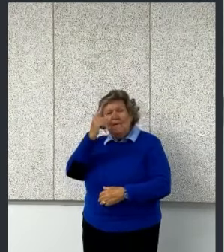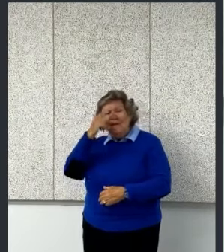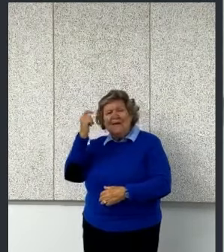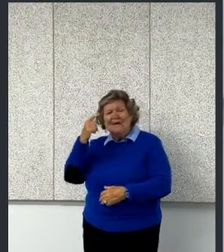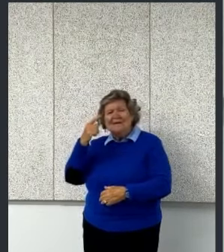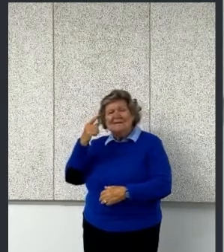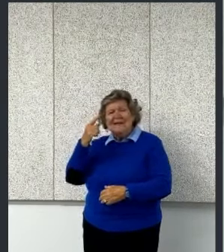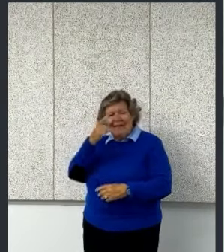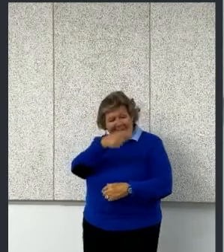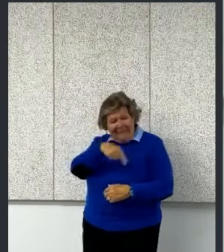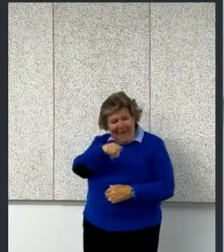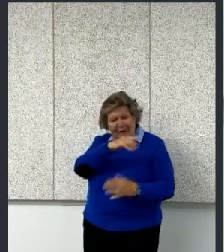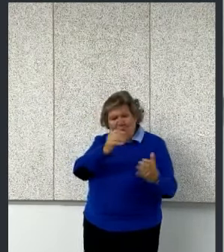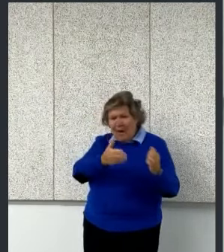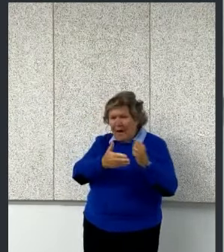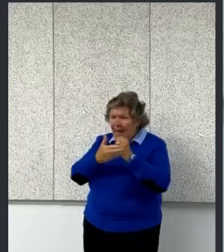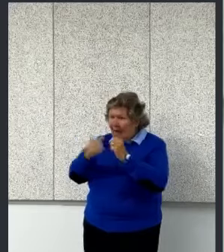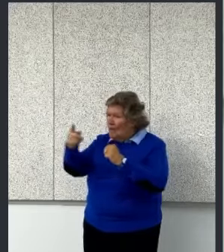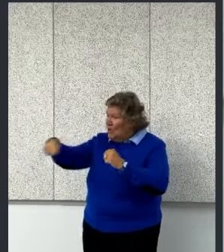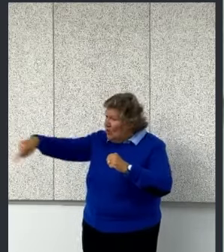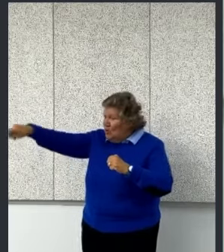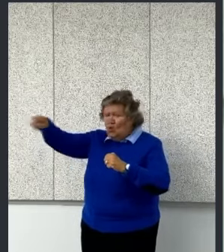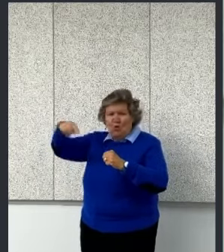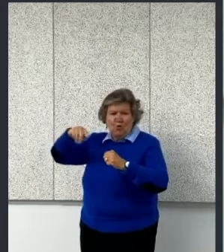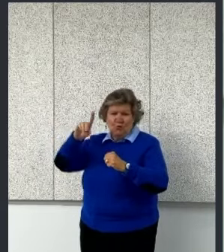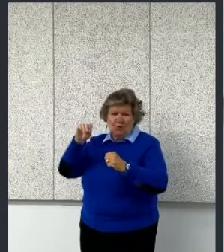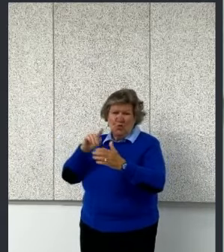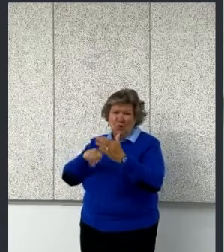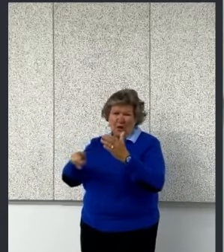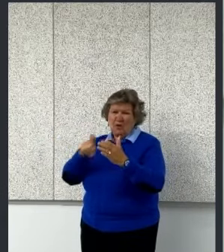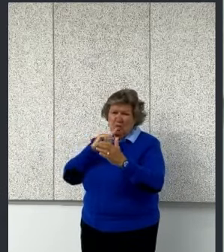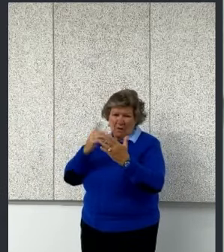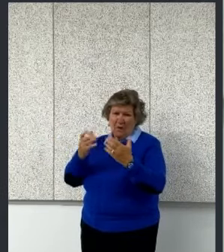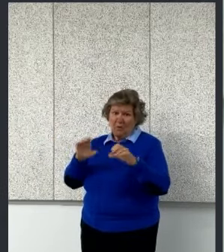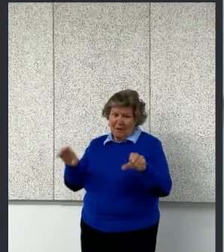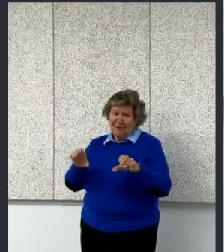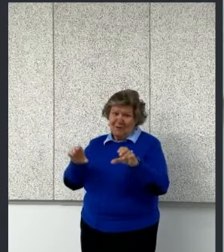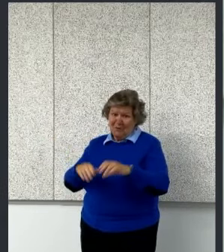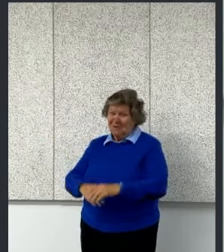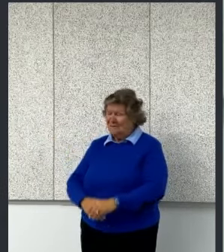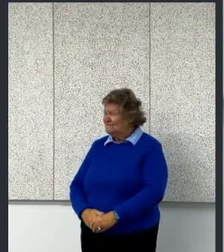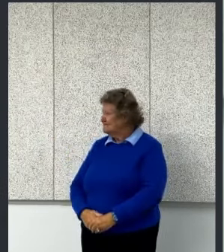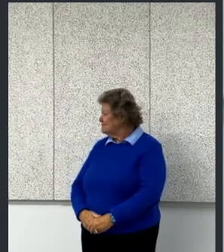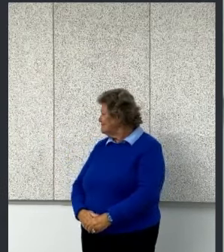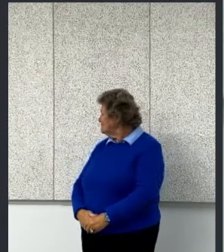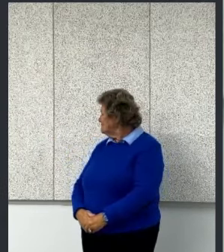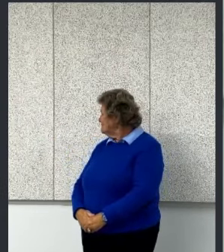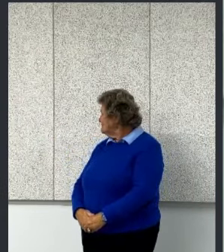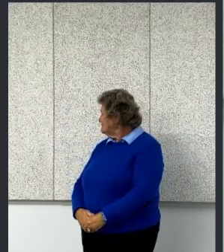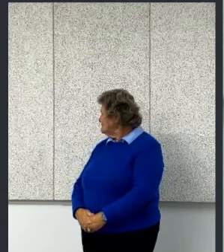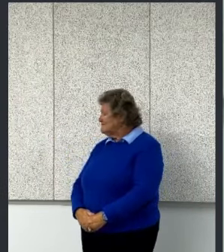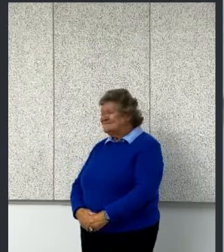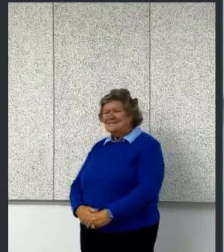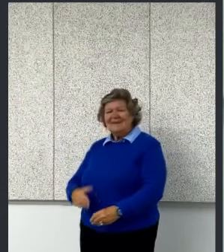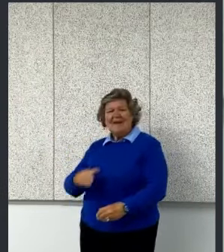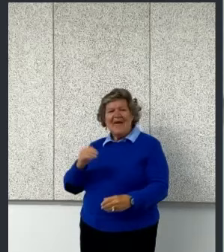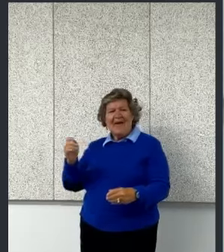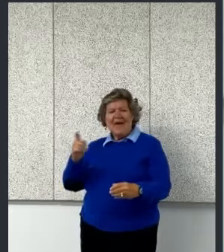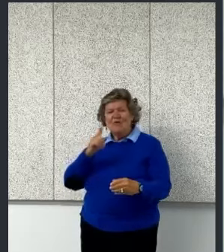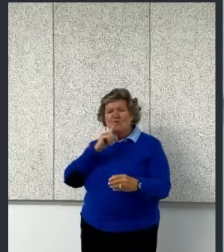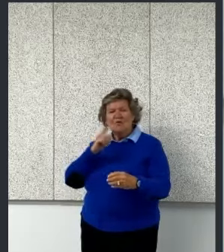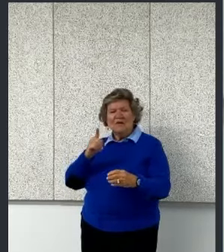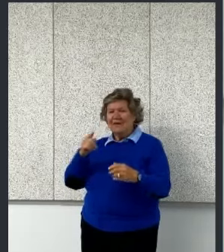to do. And I think that underscores like the need for sort of really candid and